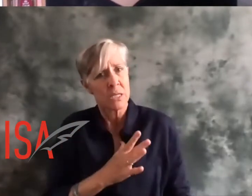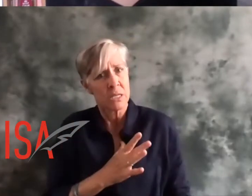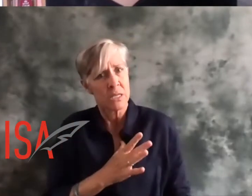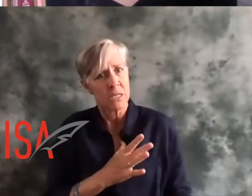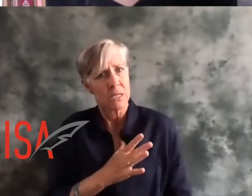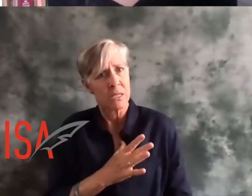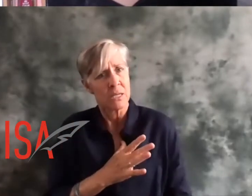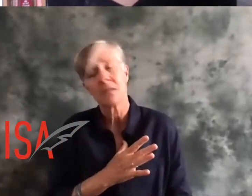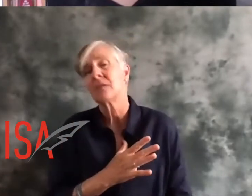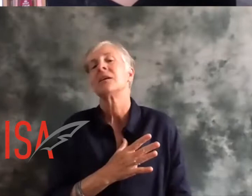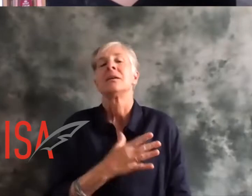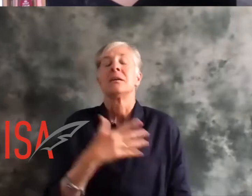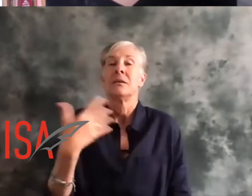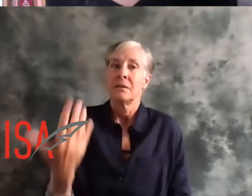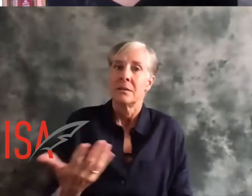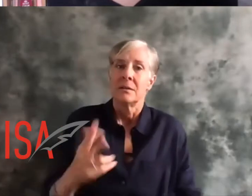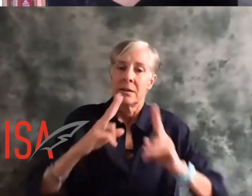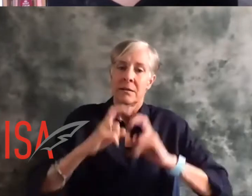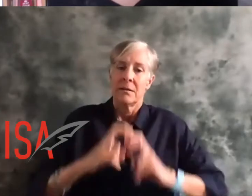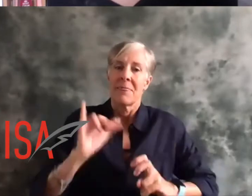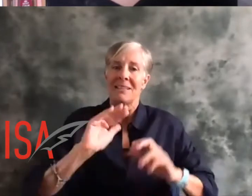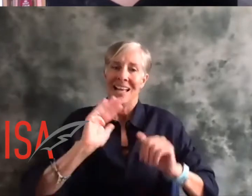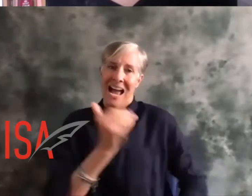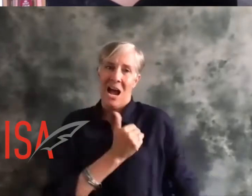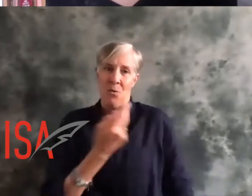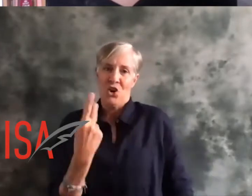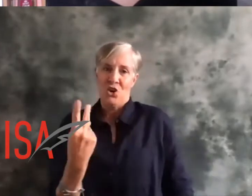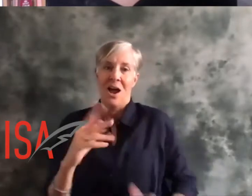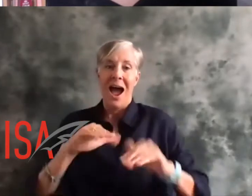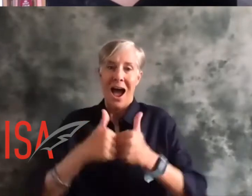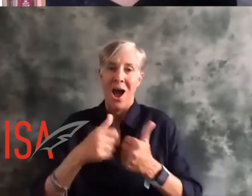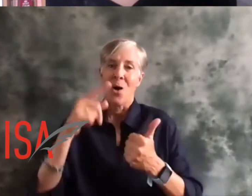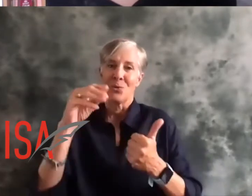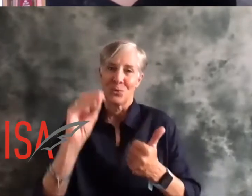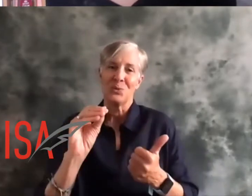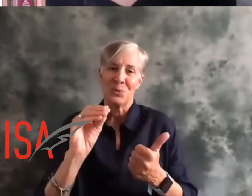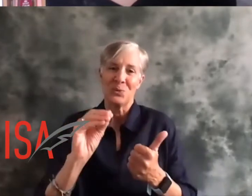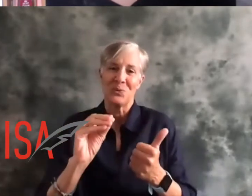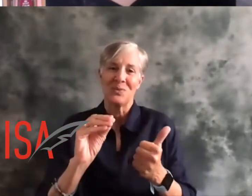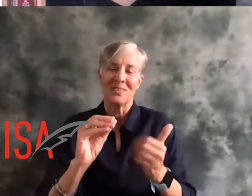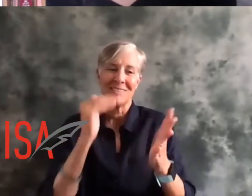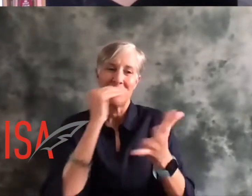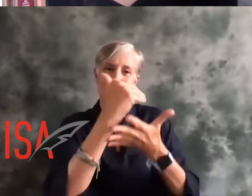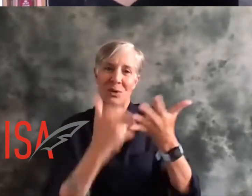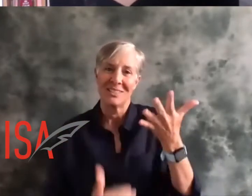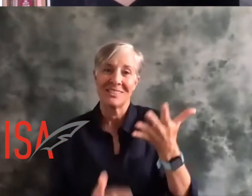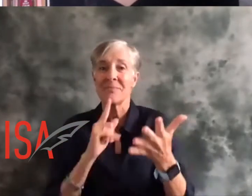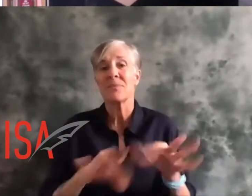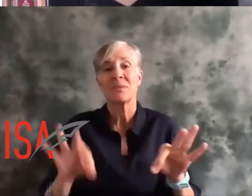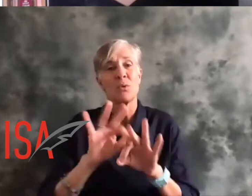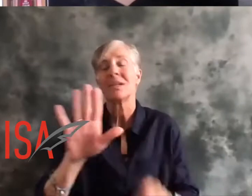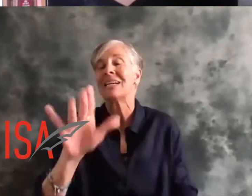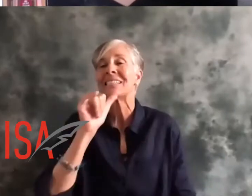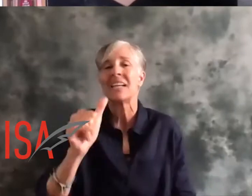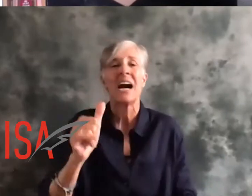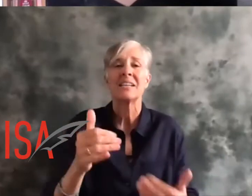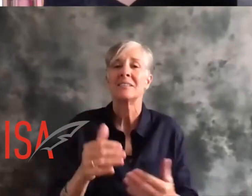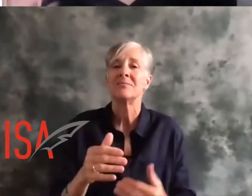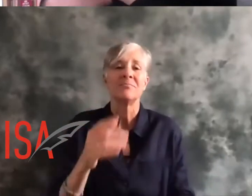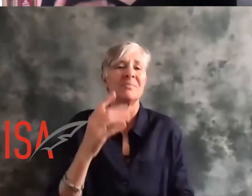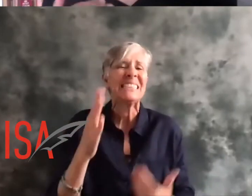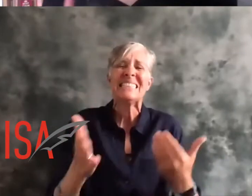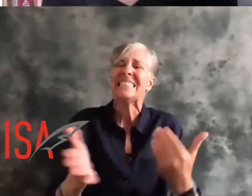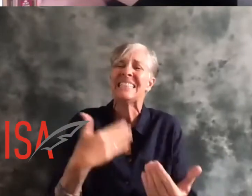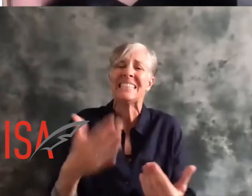questions and how to came from. So I think that's super important. And it's not black and white. It's not that